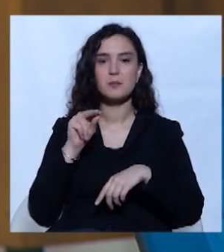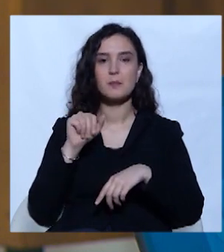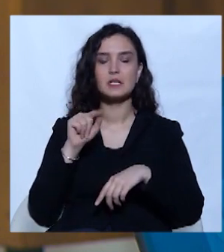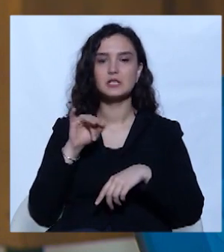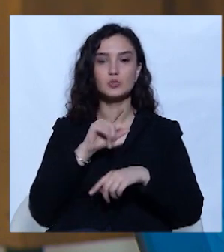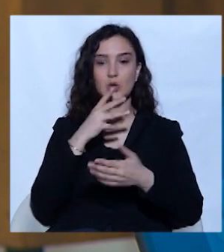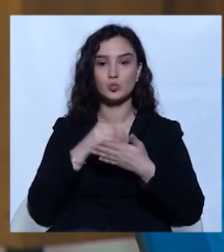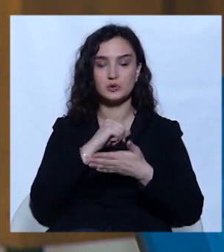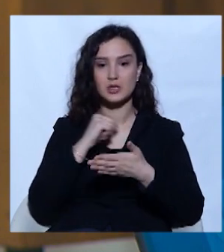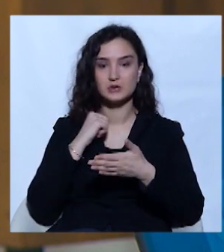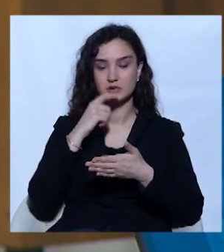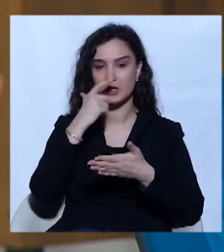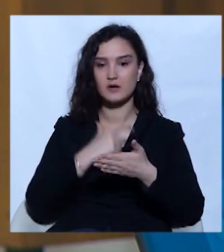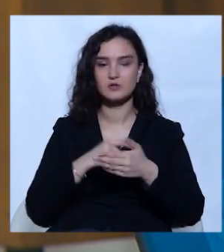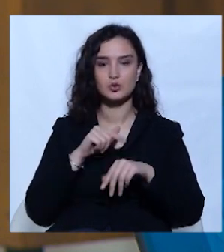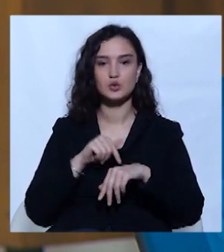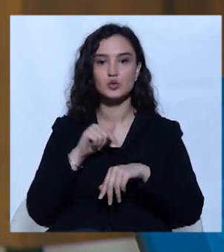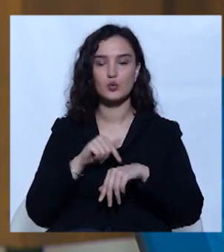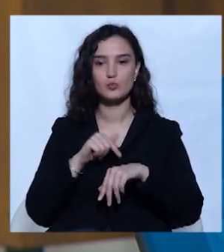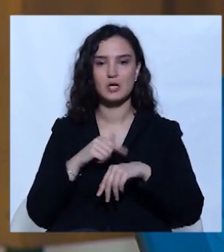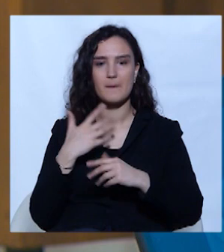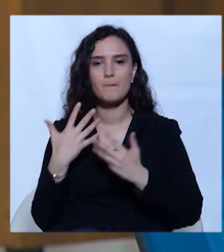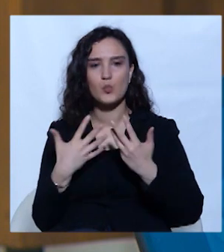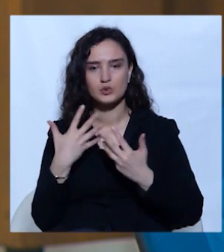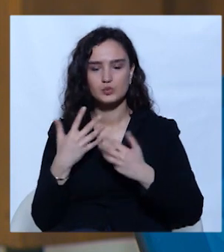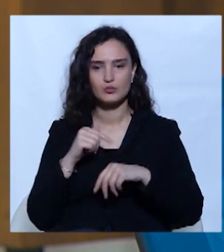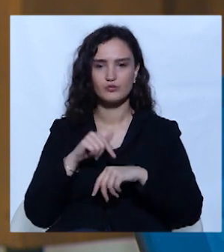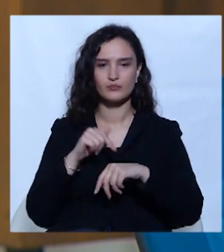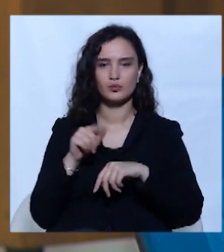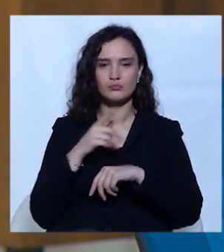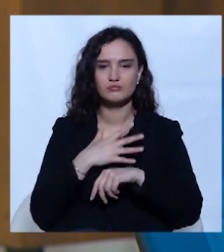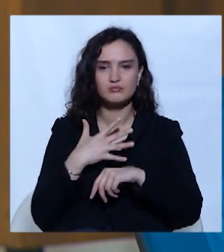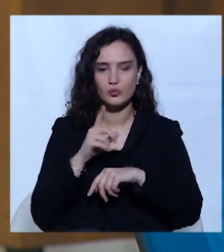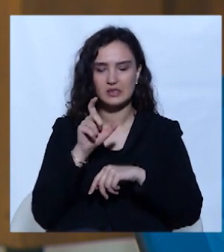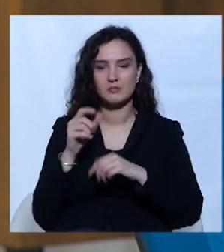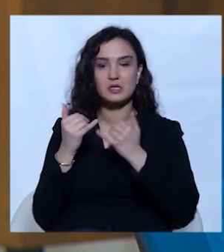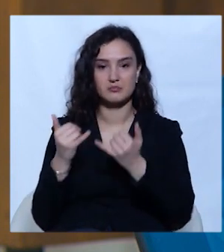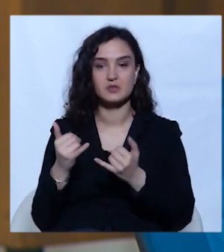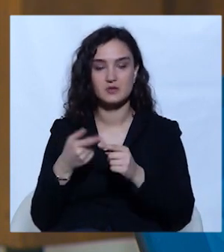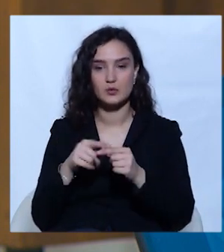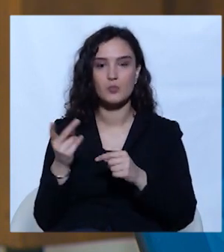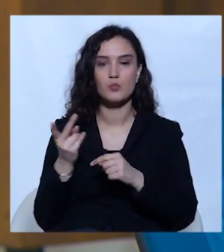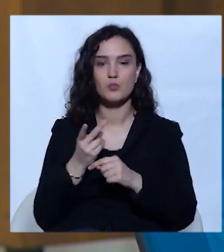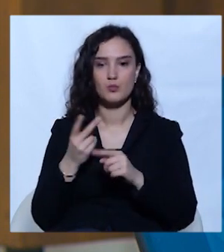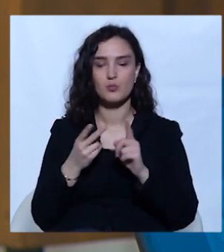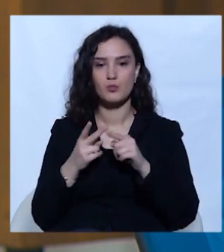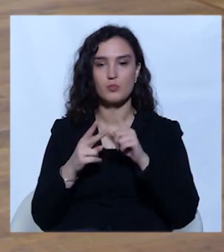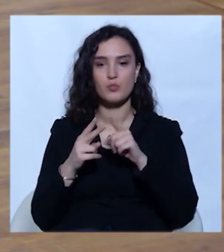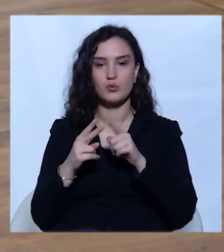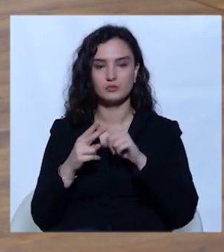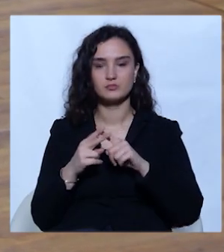yourself feel emotions or feel sorry for someone else. Both